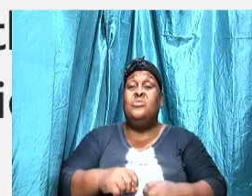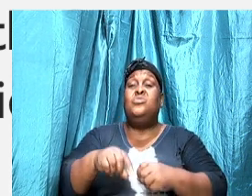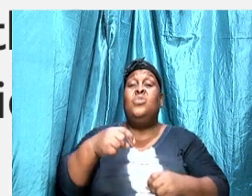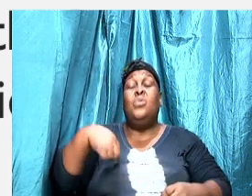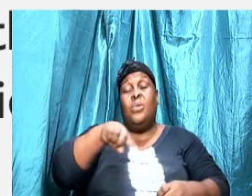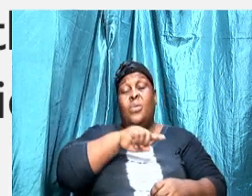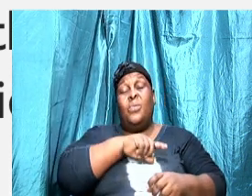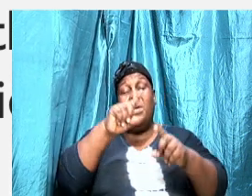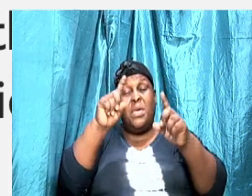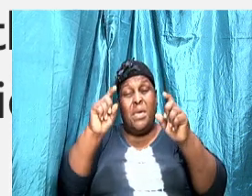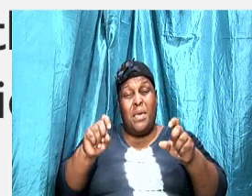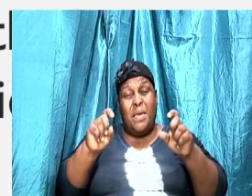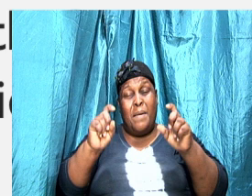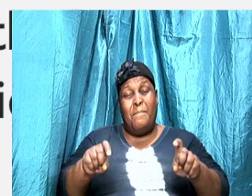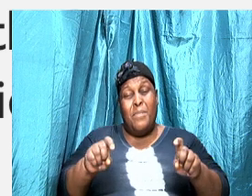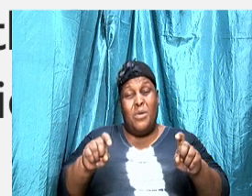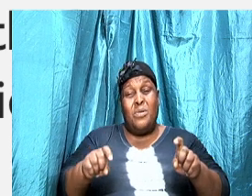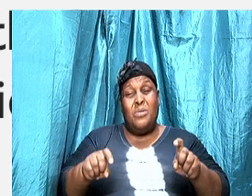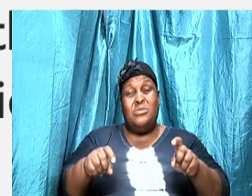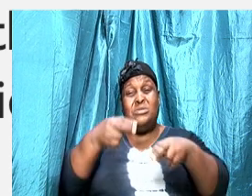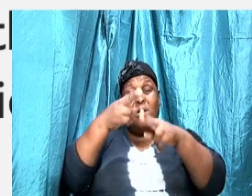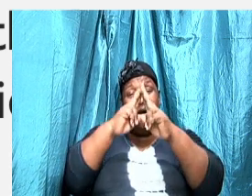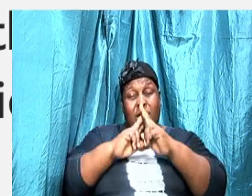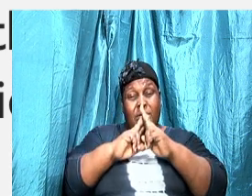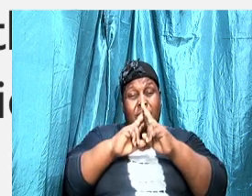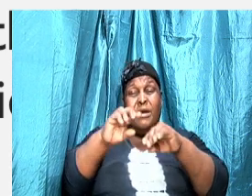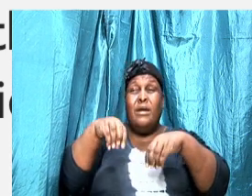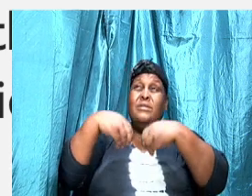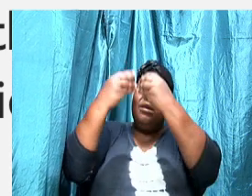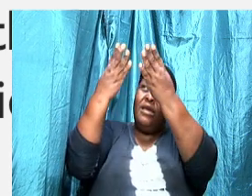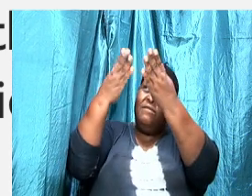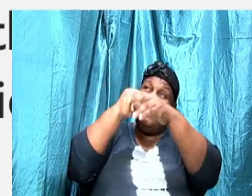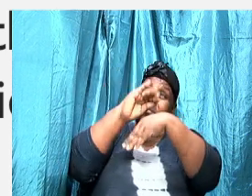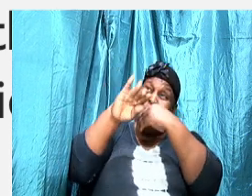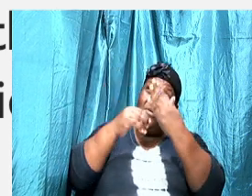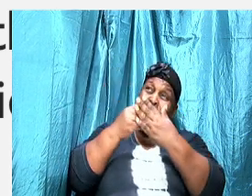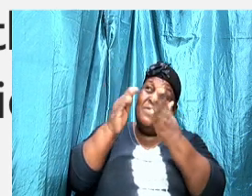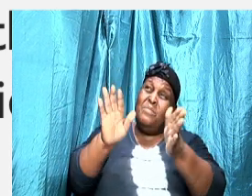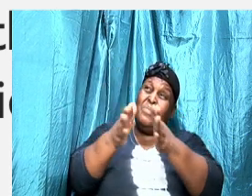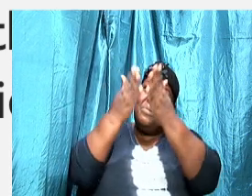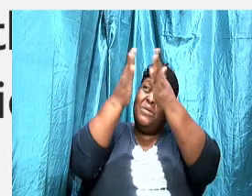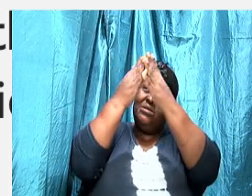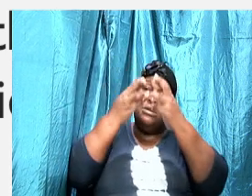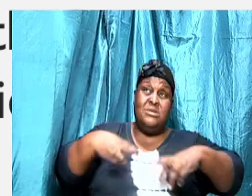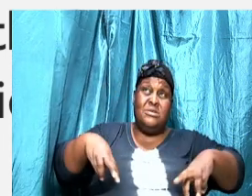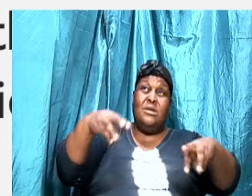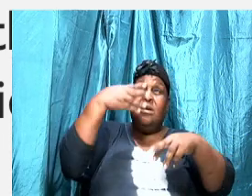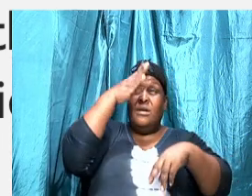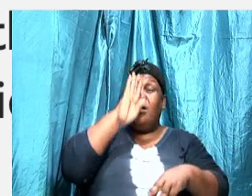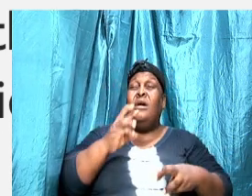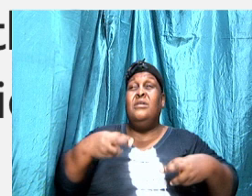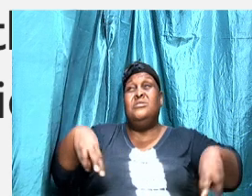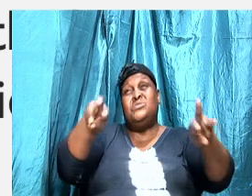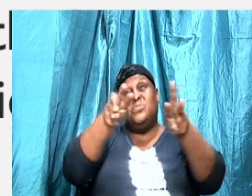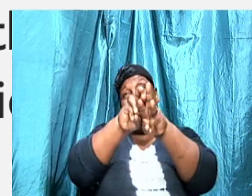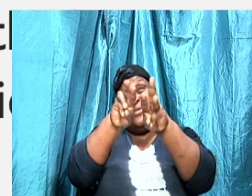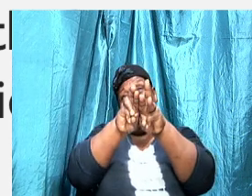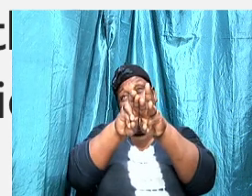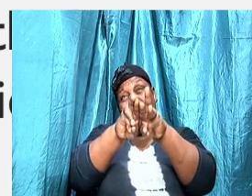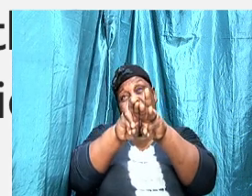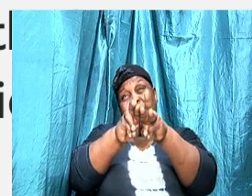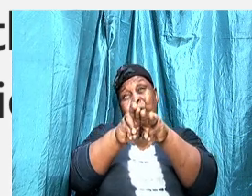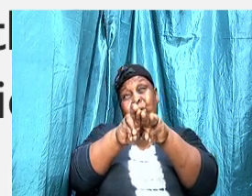praise that is due unto him, while, you know, we have that knowledge of God in our